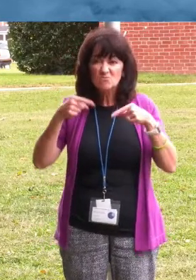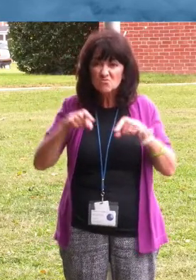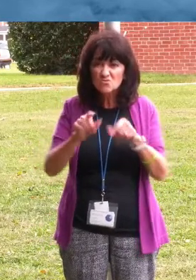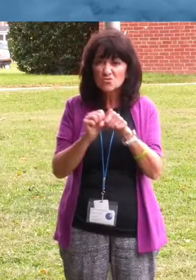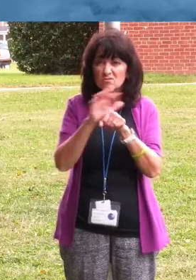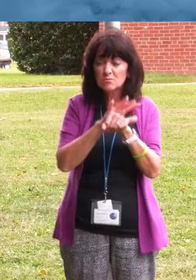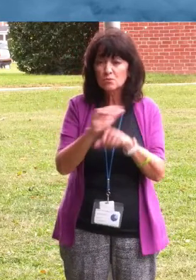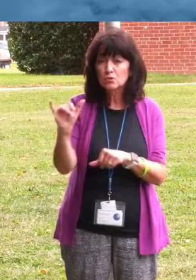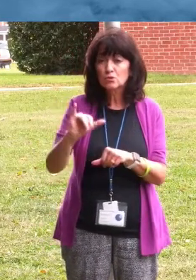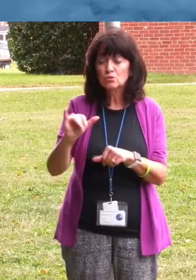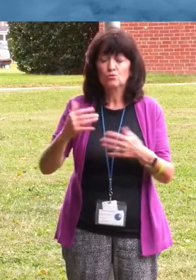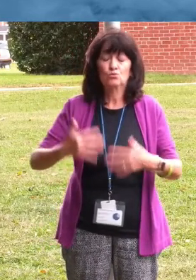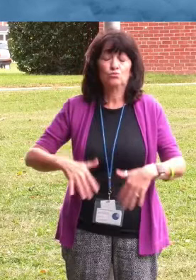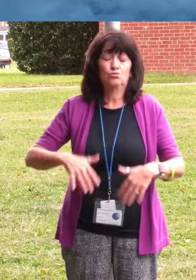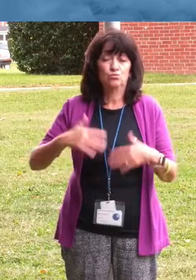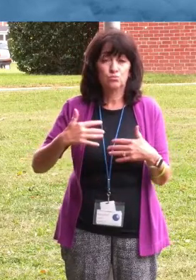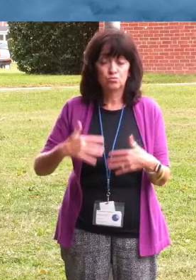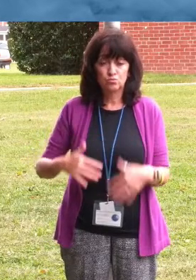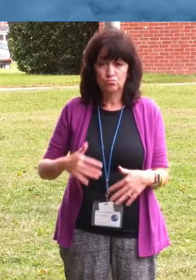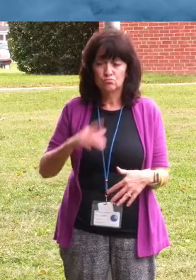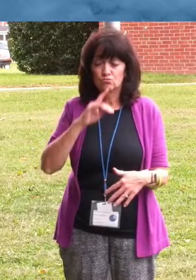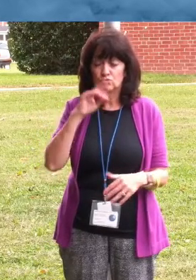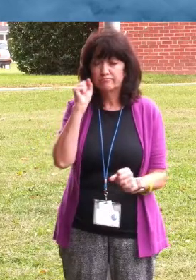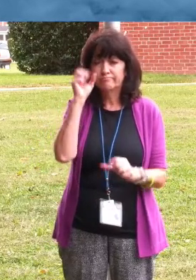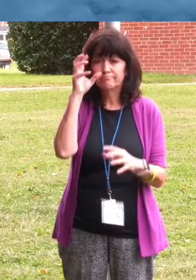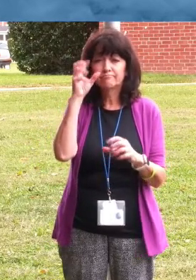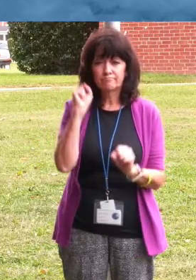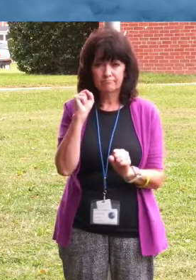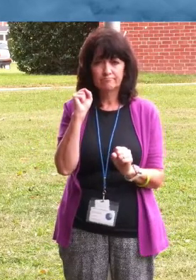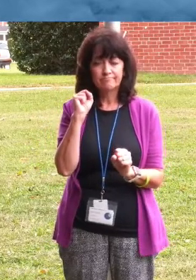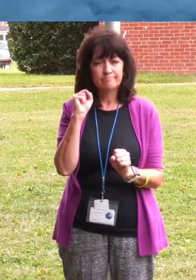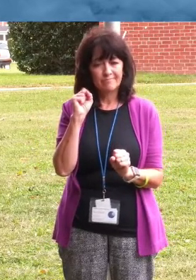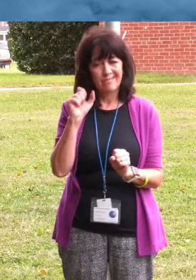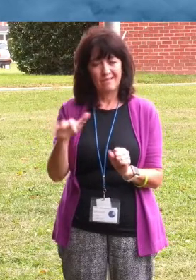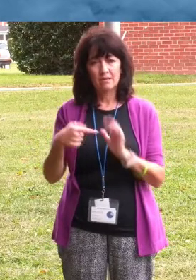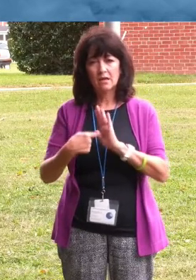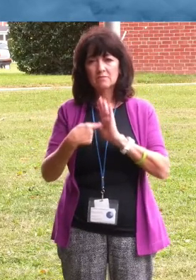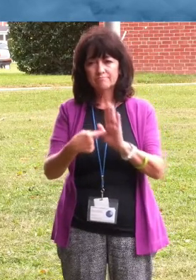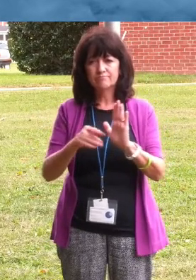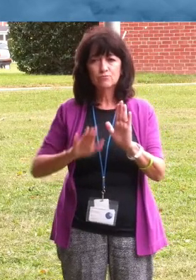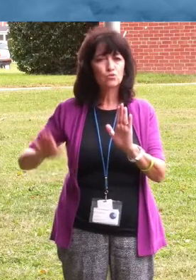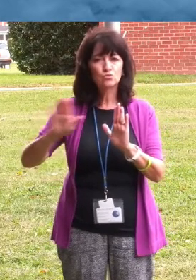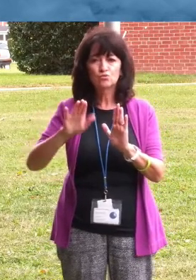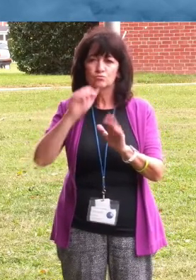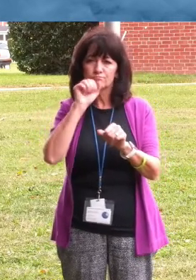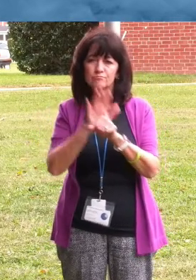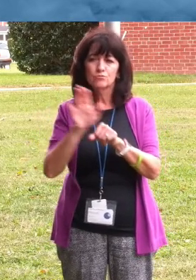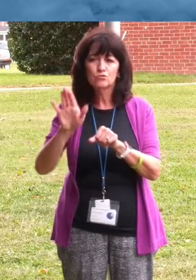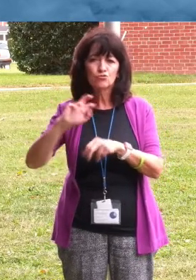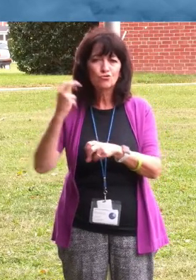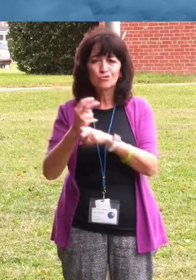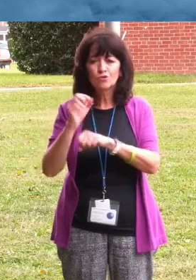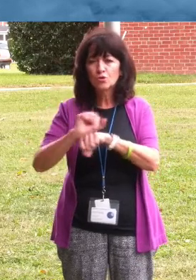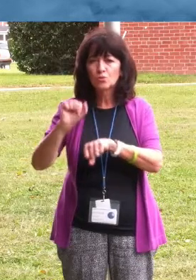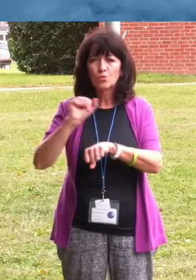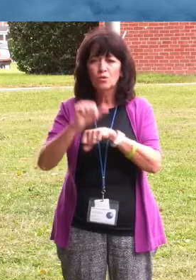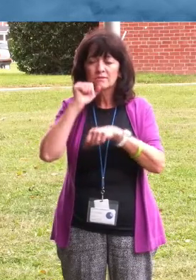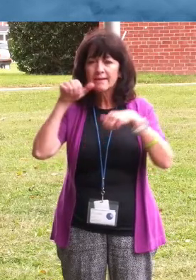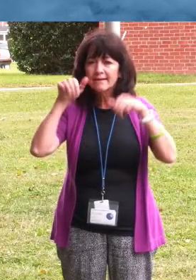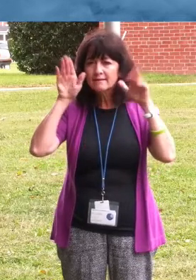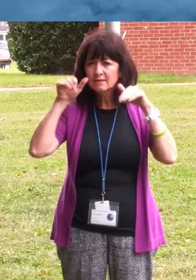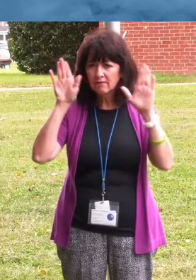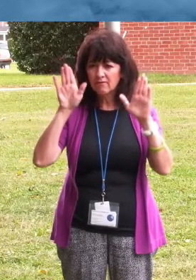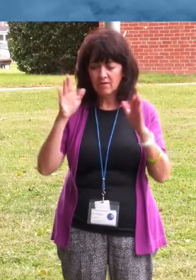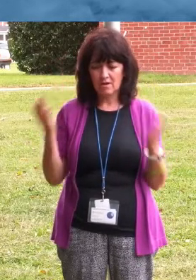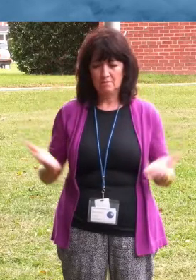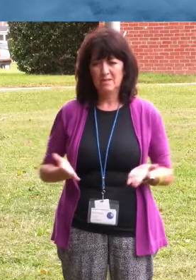of recognition and honor, and is just the clearest signal of your unwavering commitment to the residents here at Hospital for the Chronically